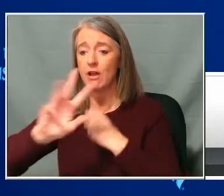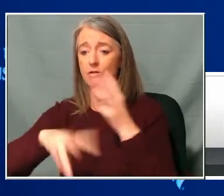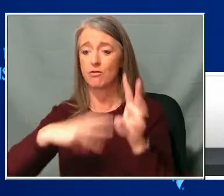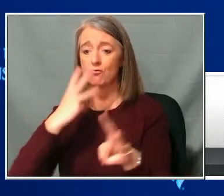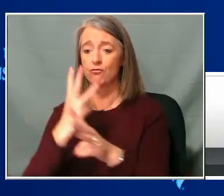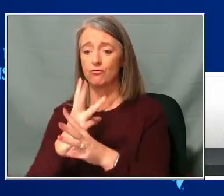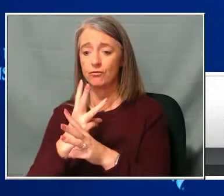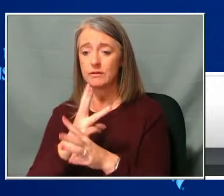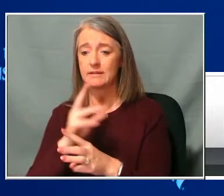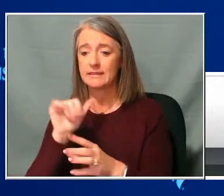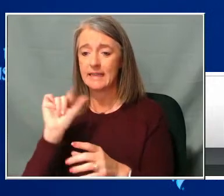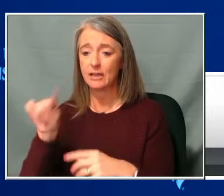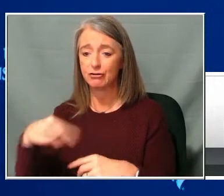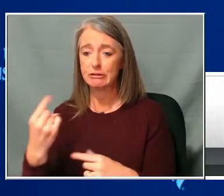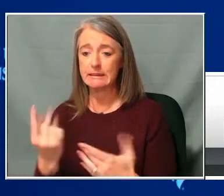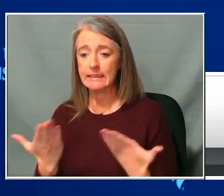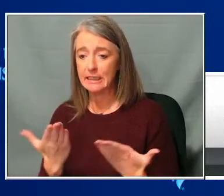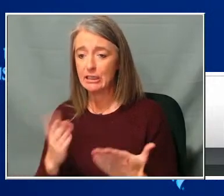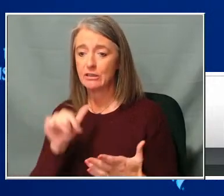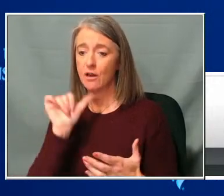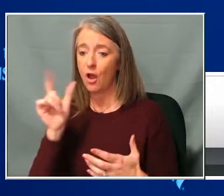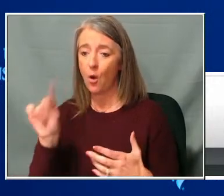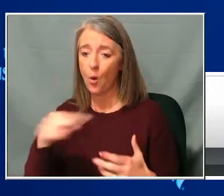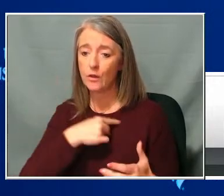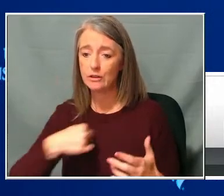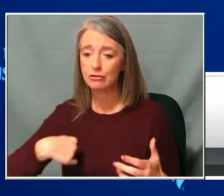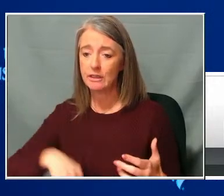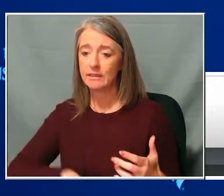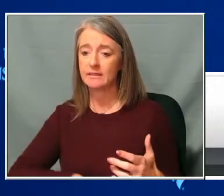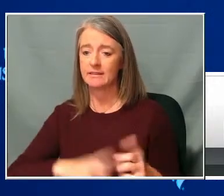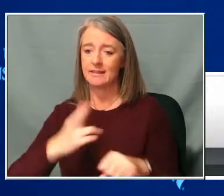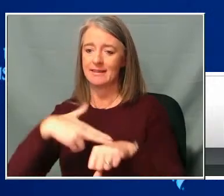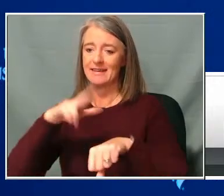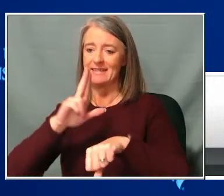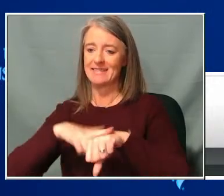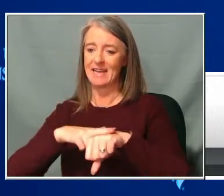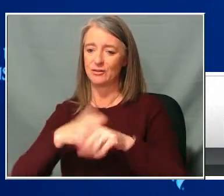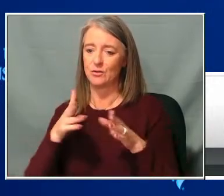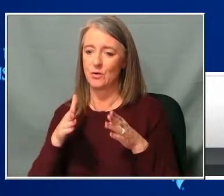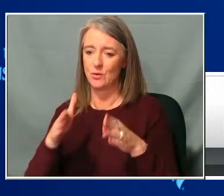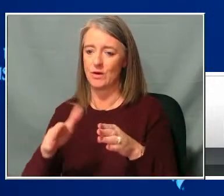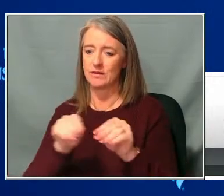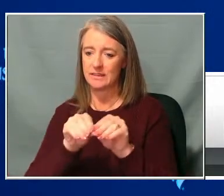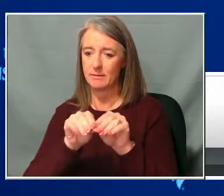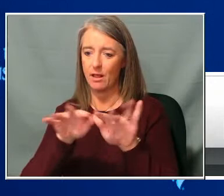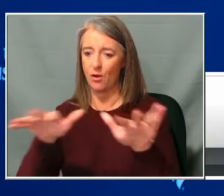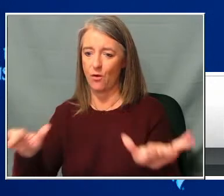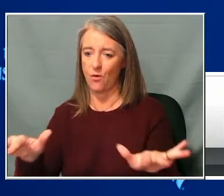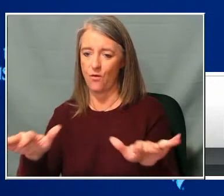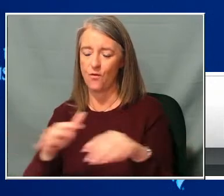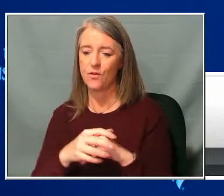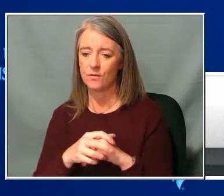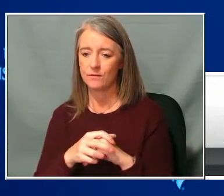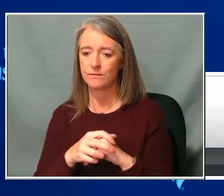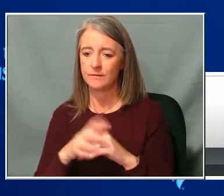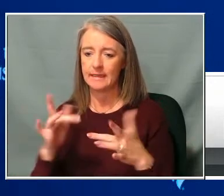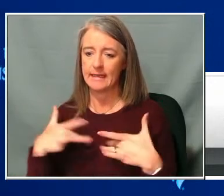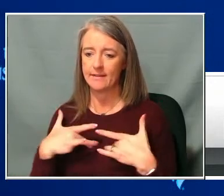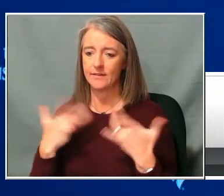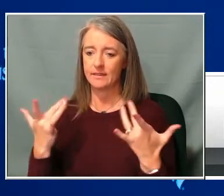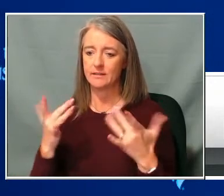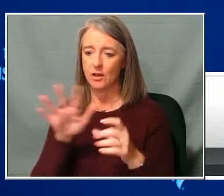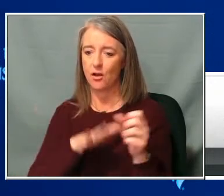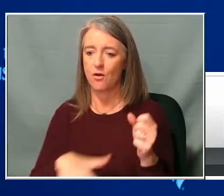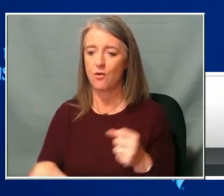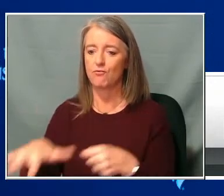just in China, really supports the fact that it came from a natural origin with a spillover or multiple spillover events around